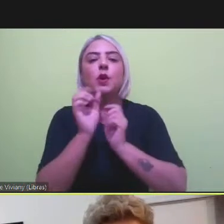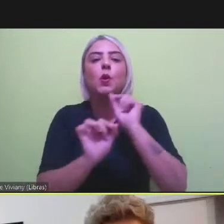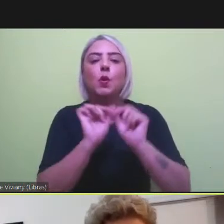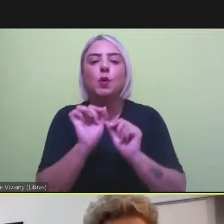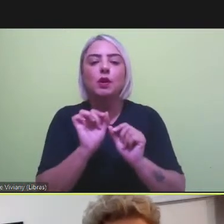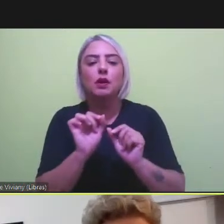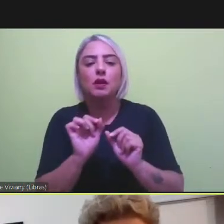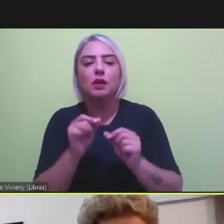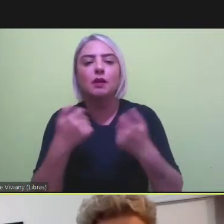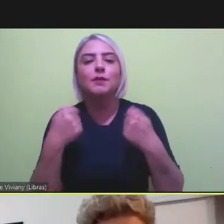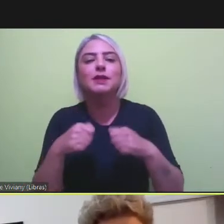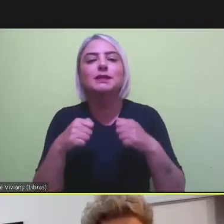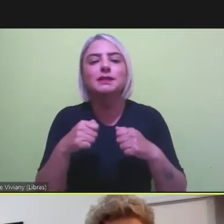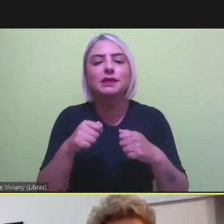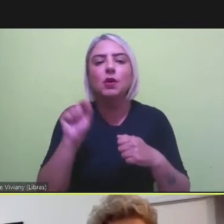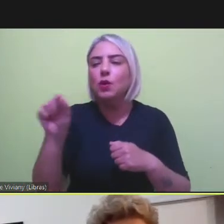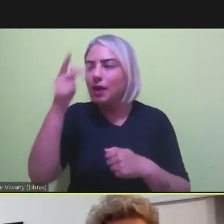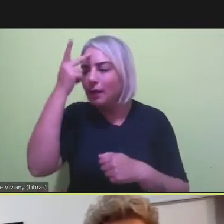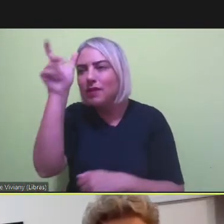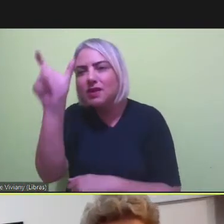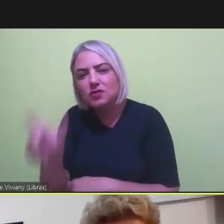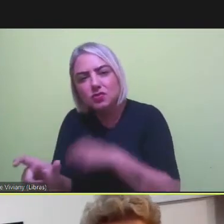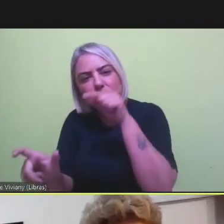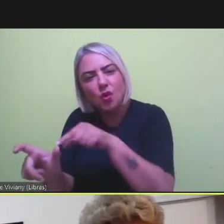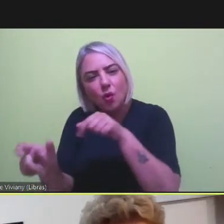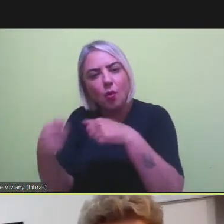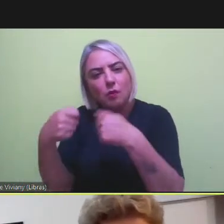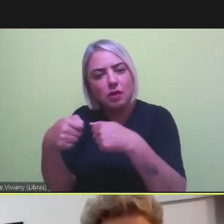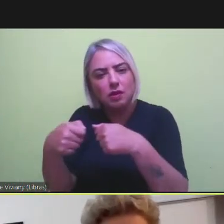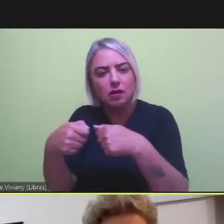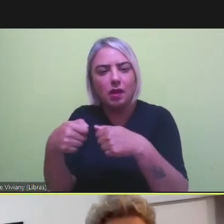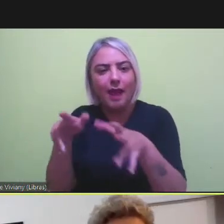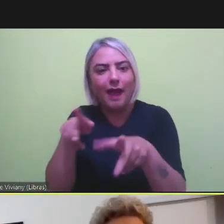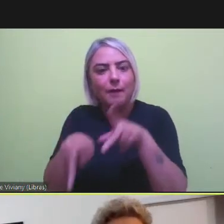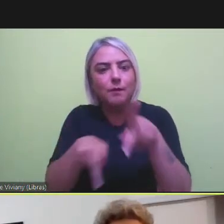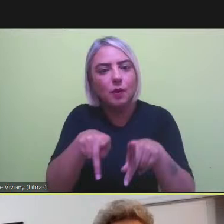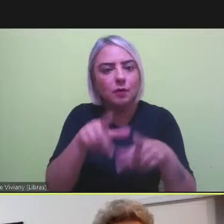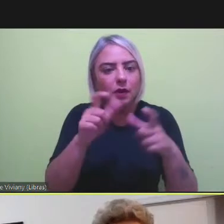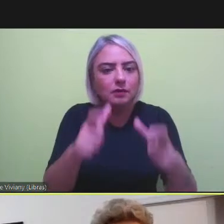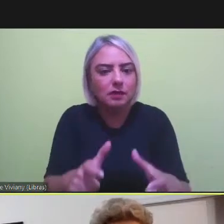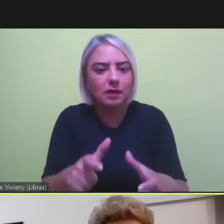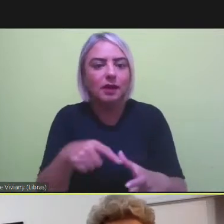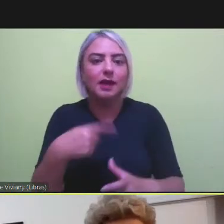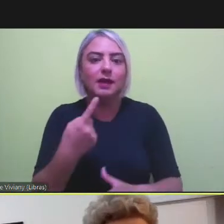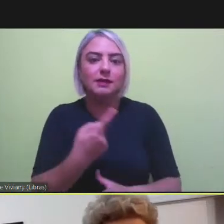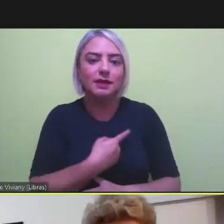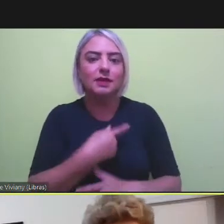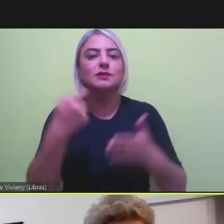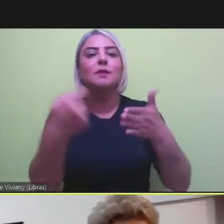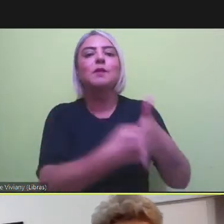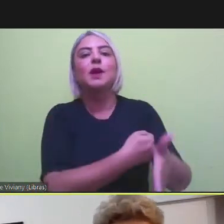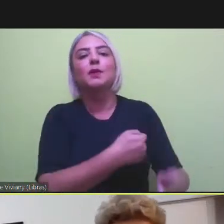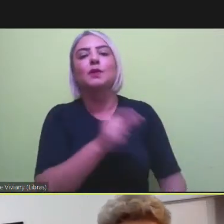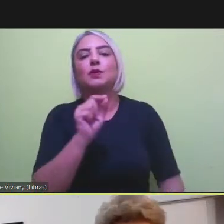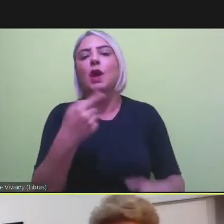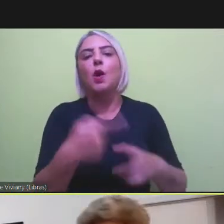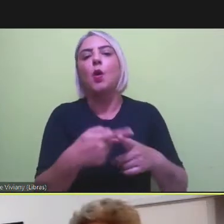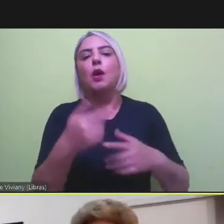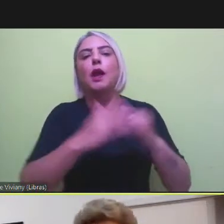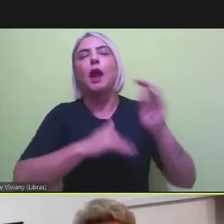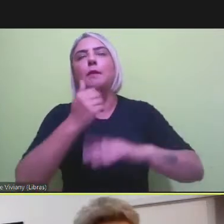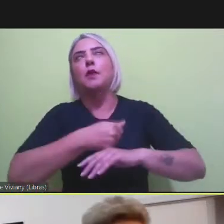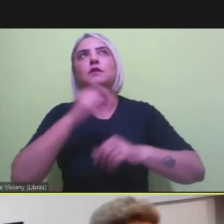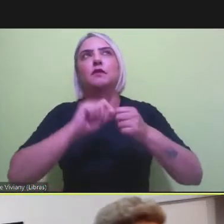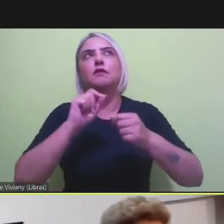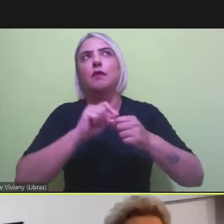fundamental issue in this work is what do the users and patients and the population in this place need? This should